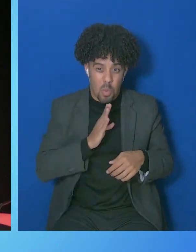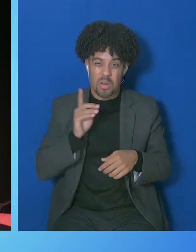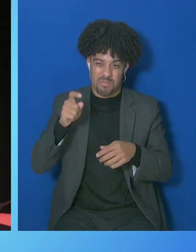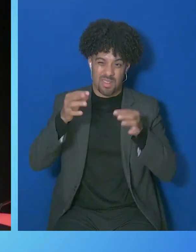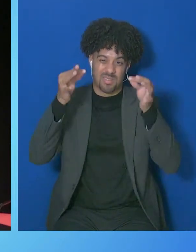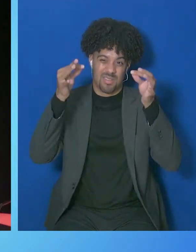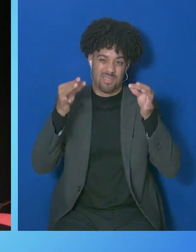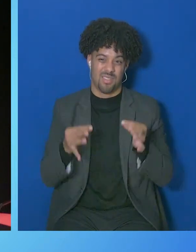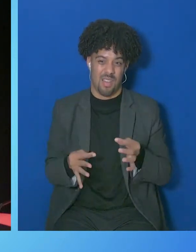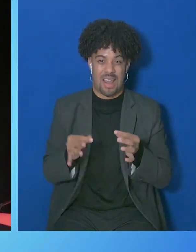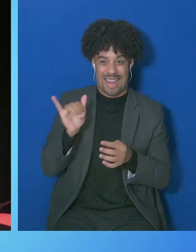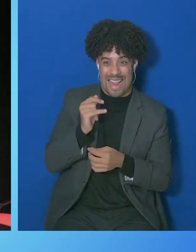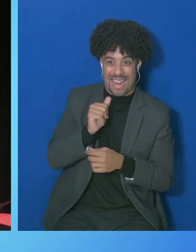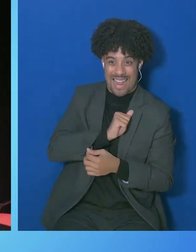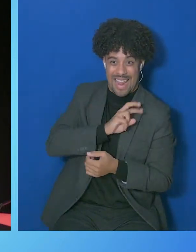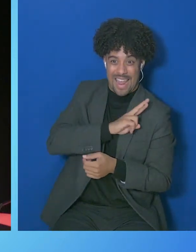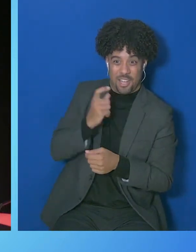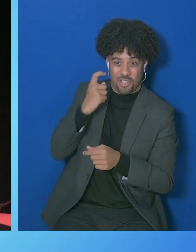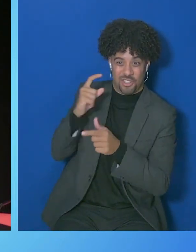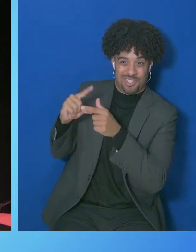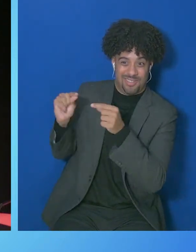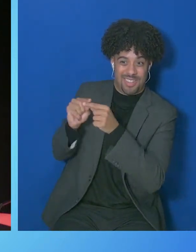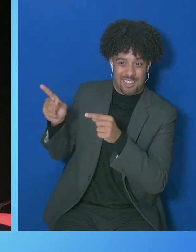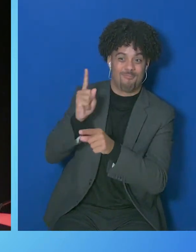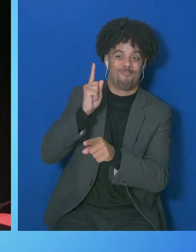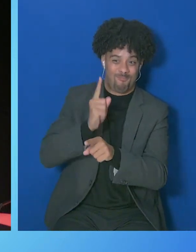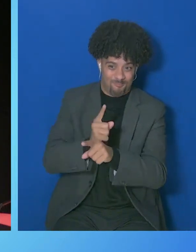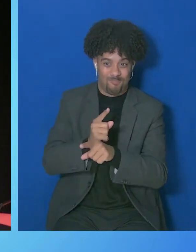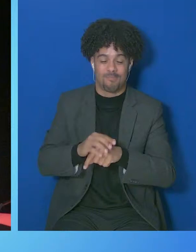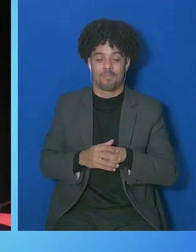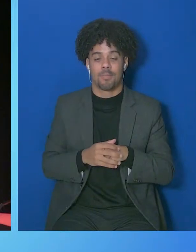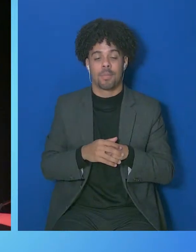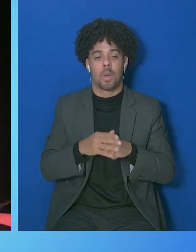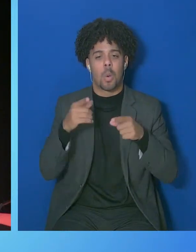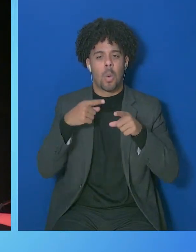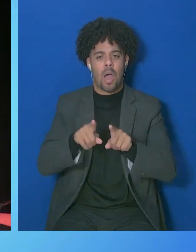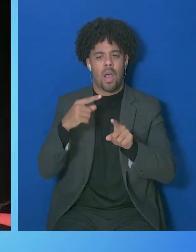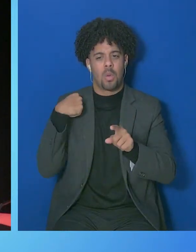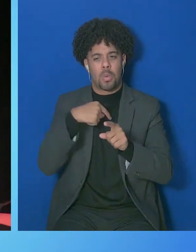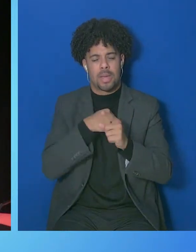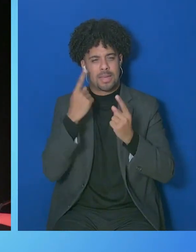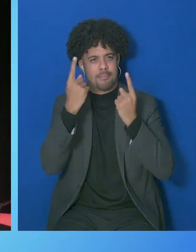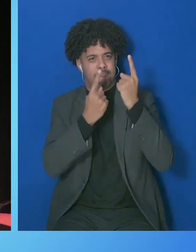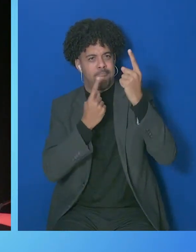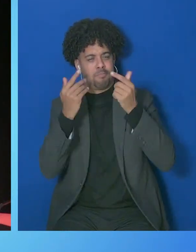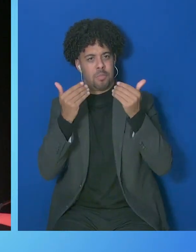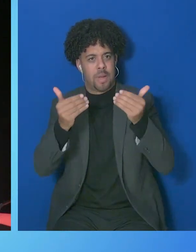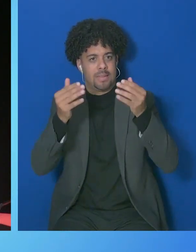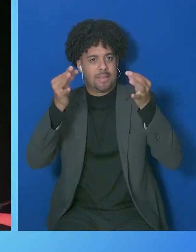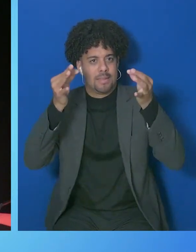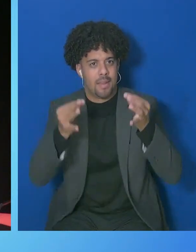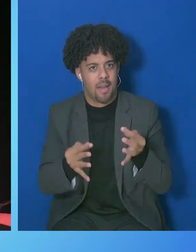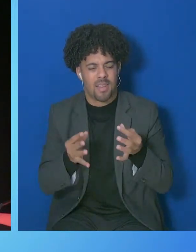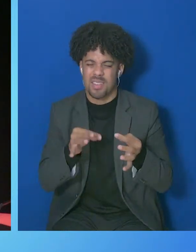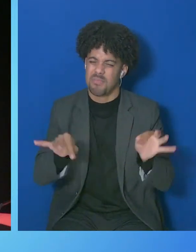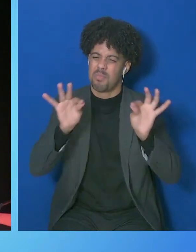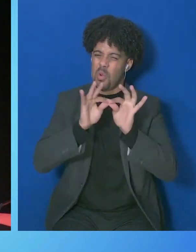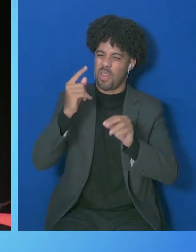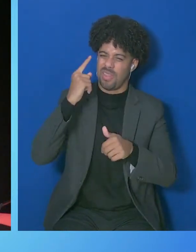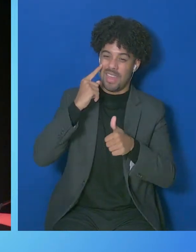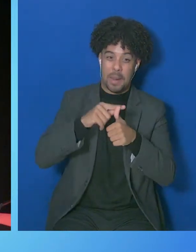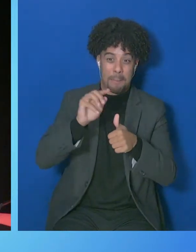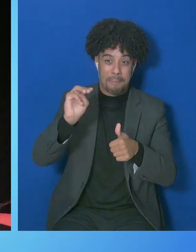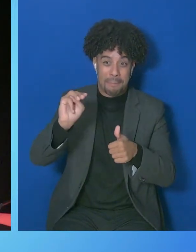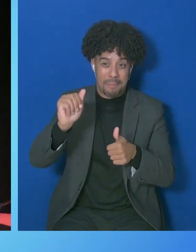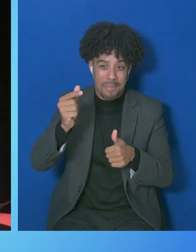As we make these decisions, I think it's important that we remember the work of Maggie, Karina, Laura, Carissa, and